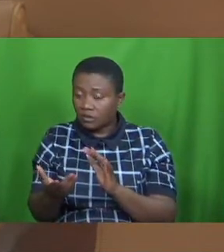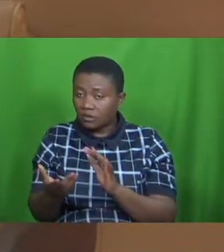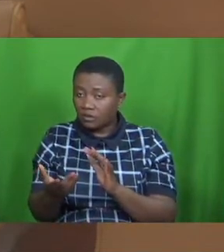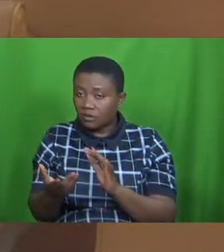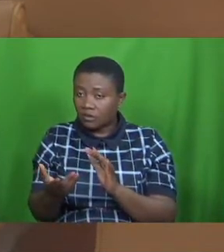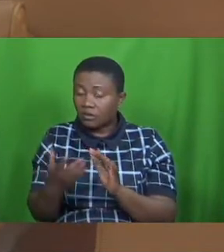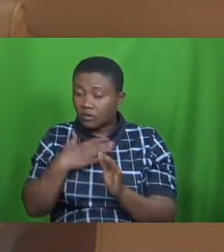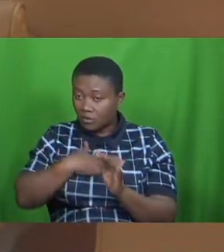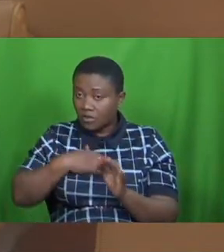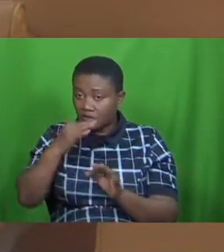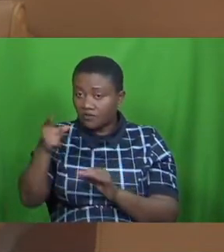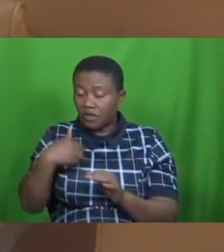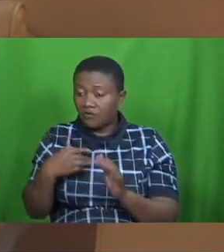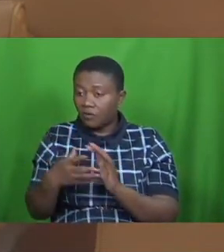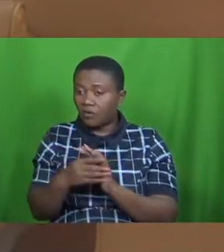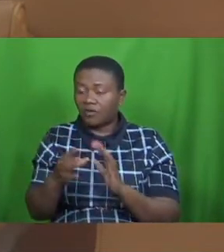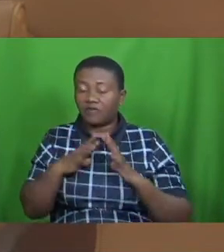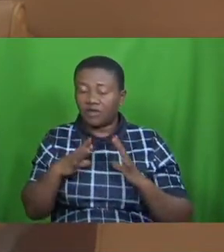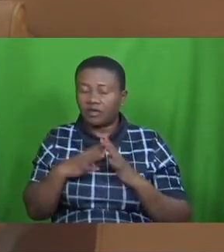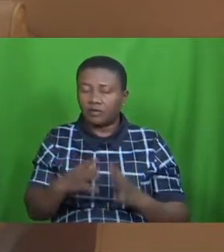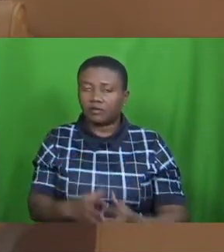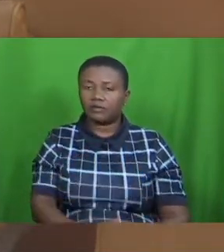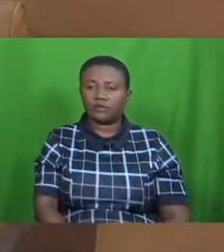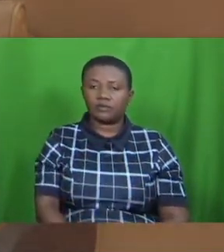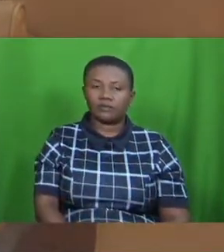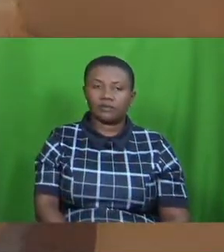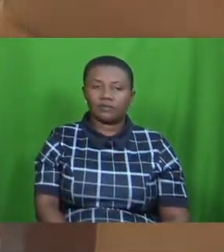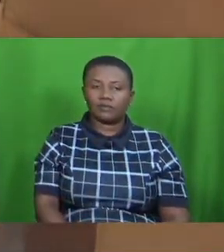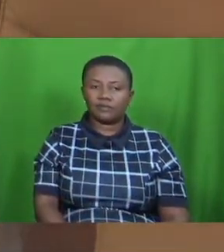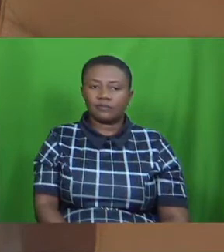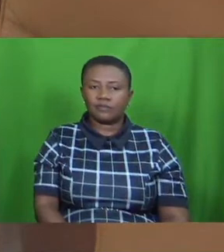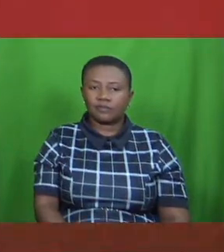this matter.